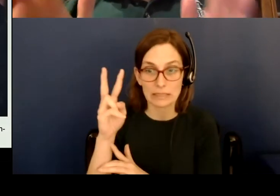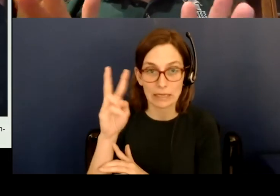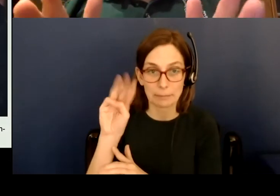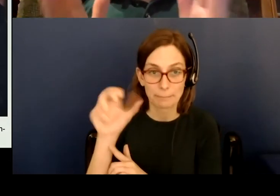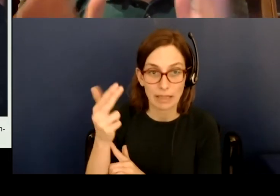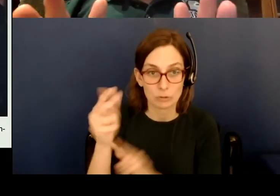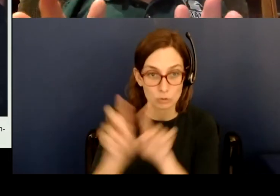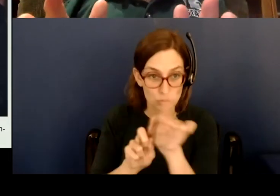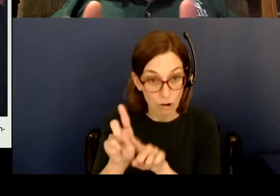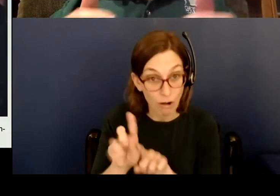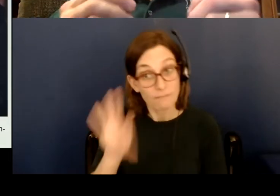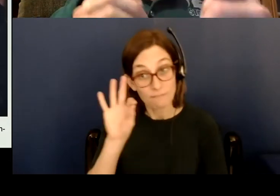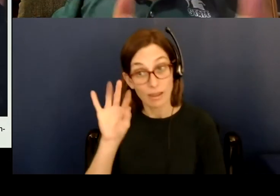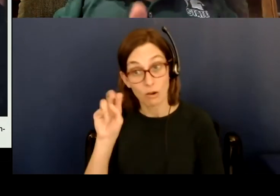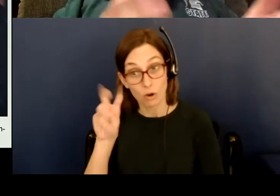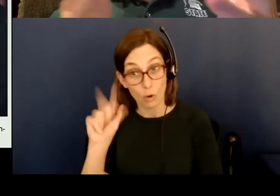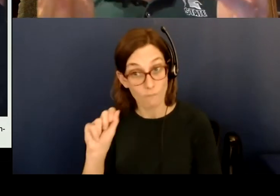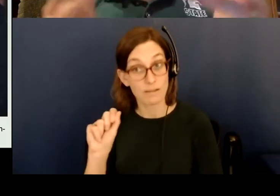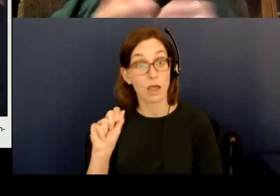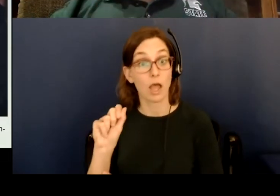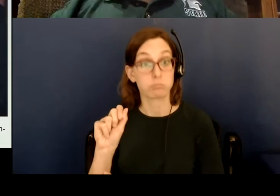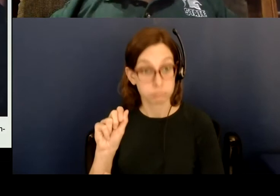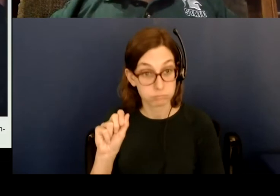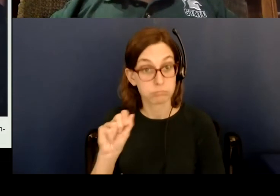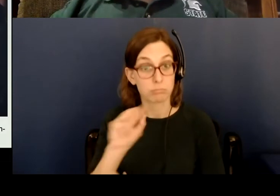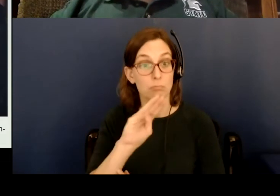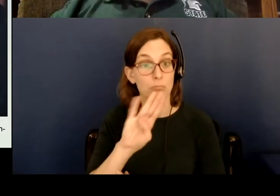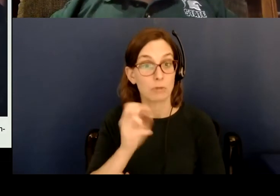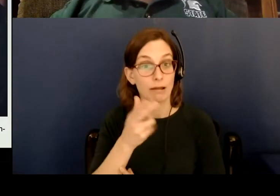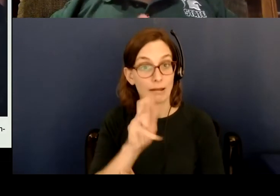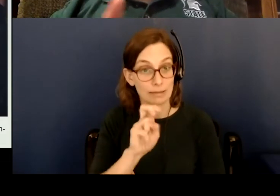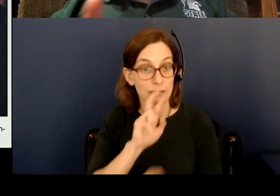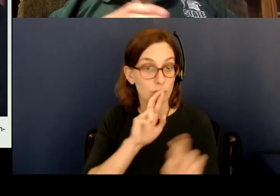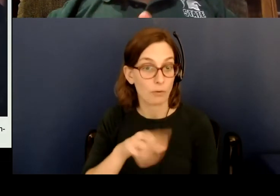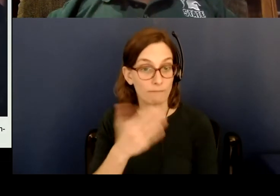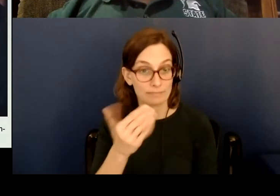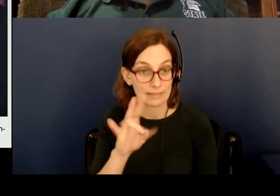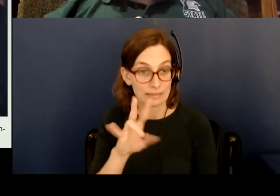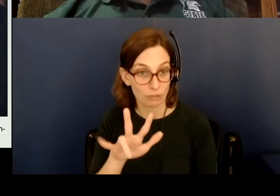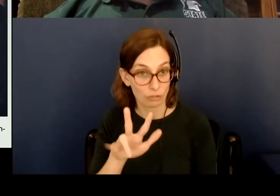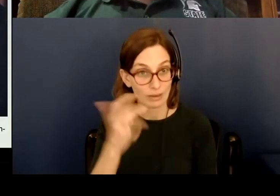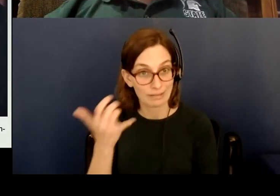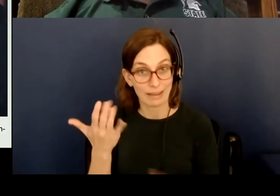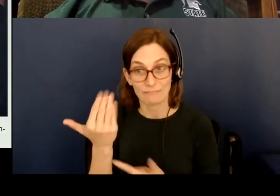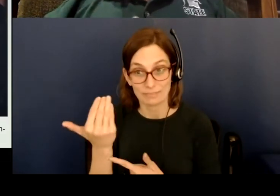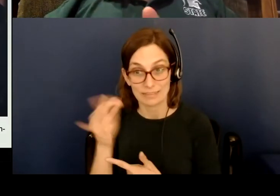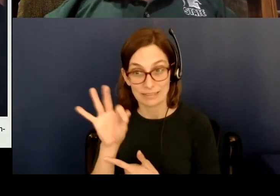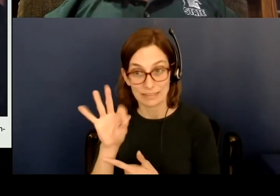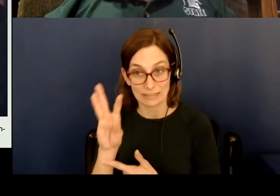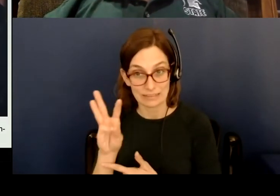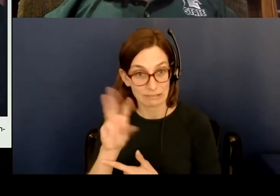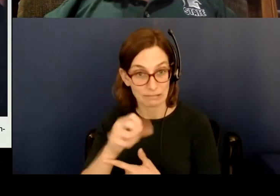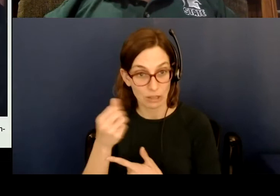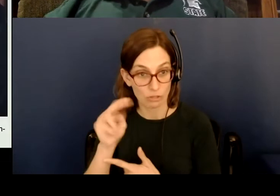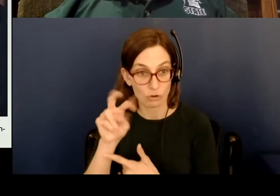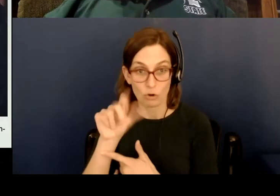had found a nova. Brahe had reported one in 1573. Now it's 1596, another nova. Star was gone